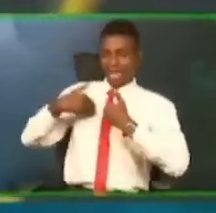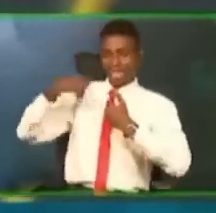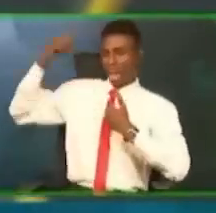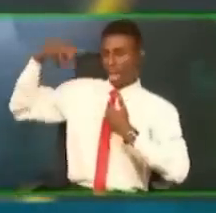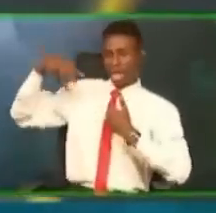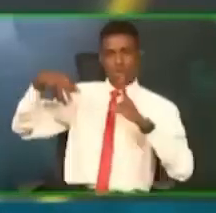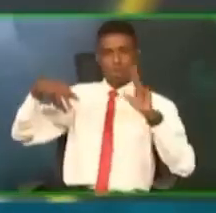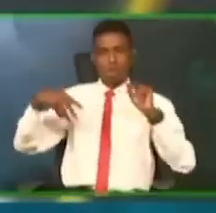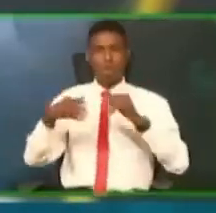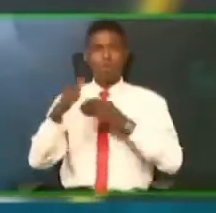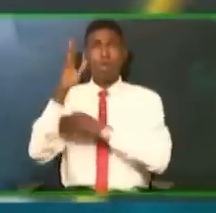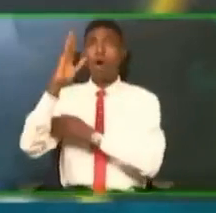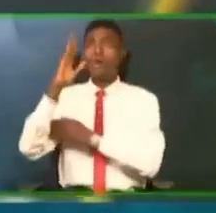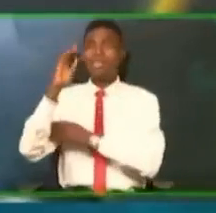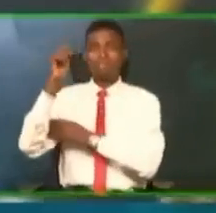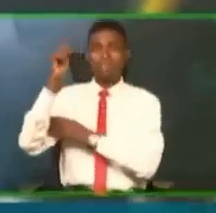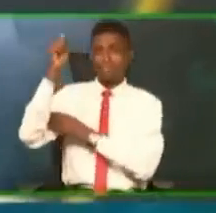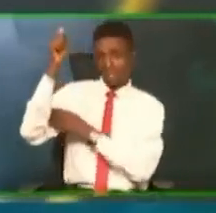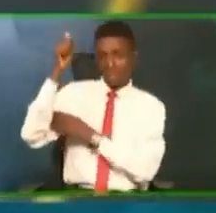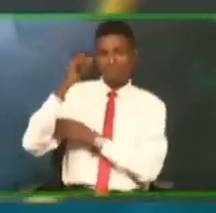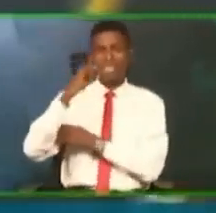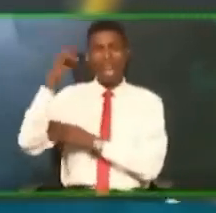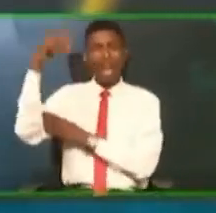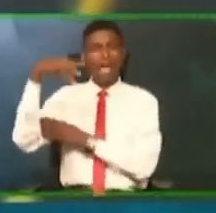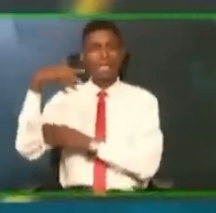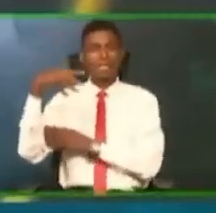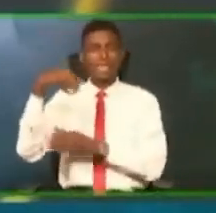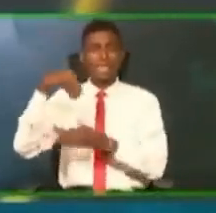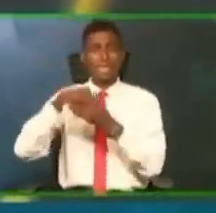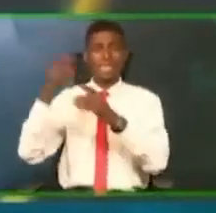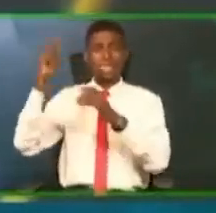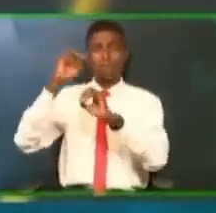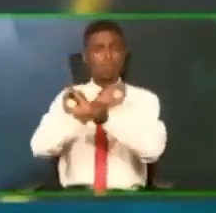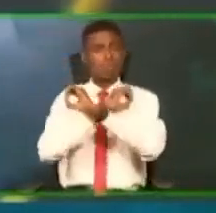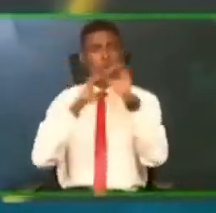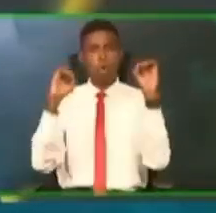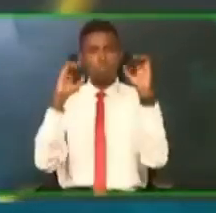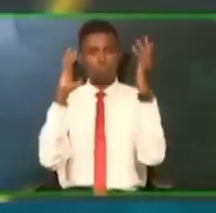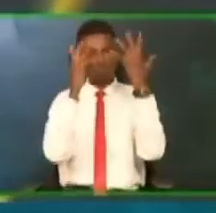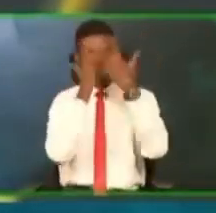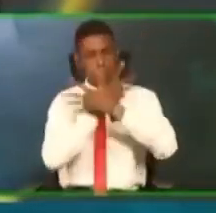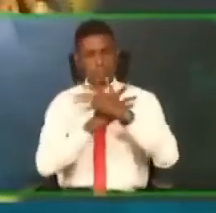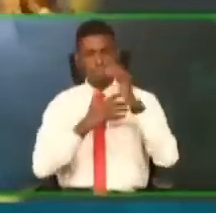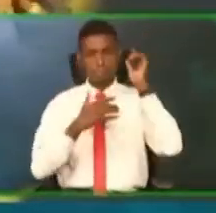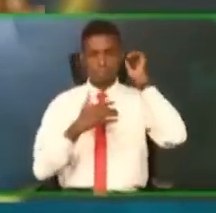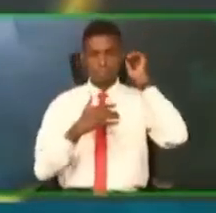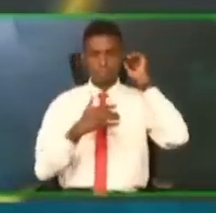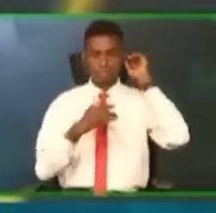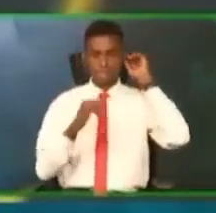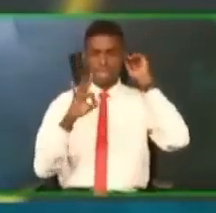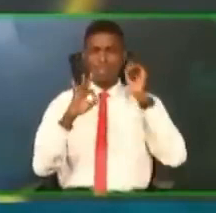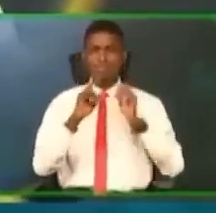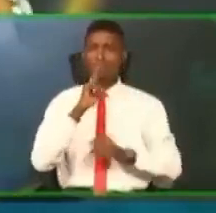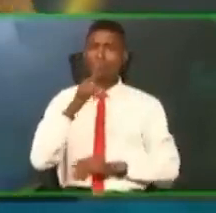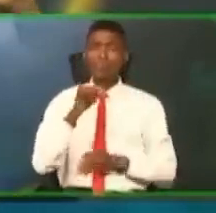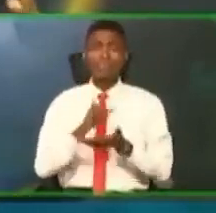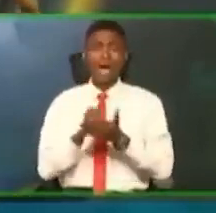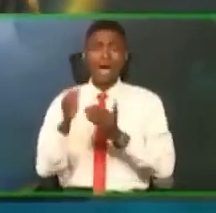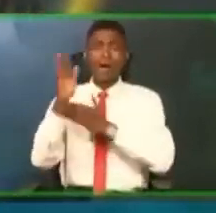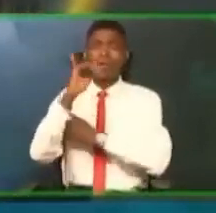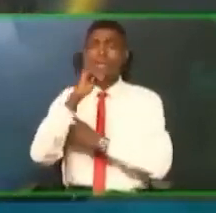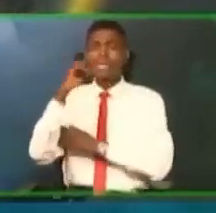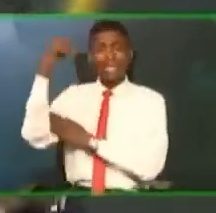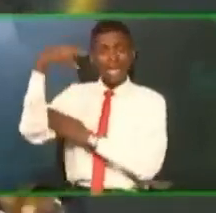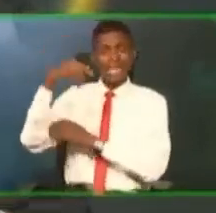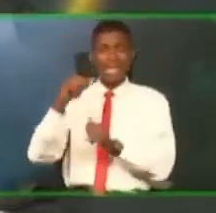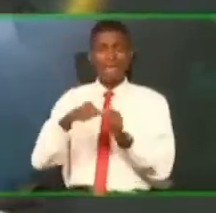light, and in him there is no darkness at all. If it is true that he is light, then everything that emanates from